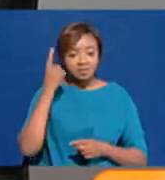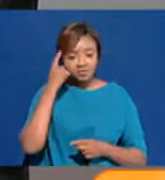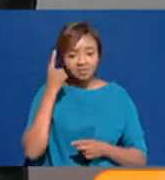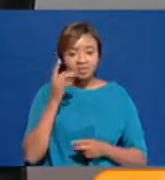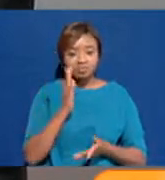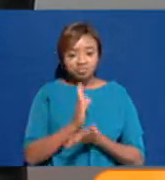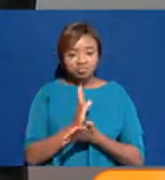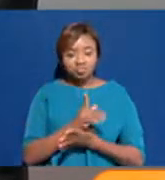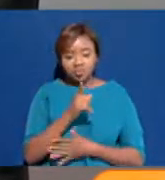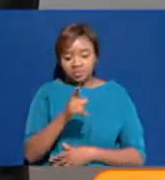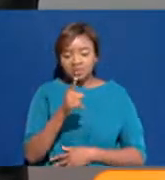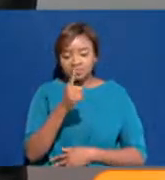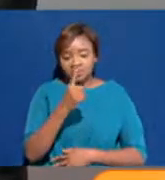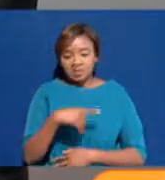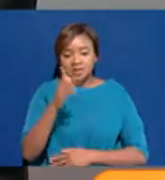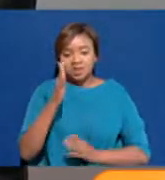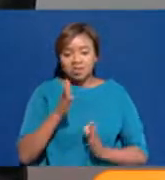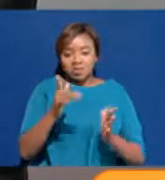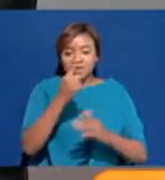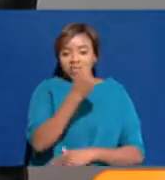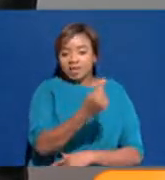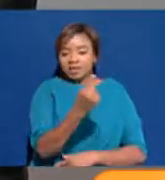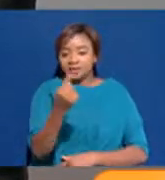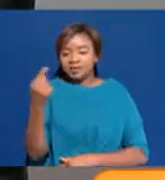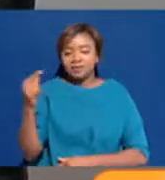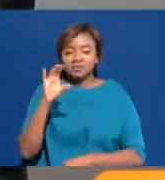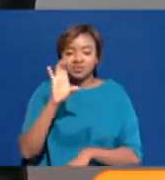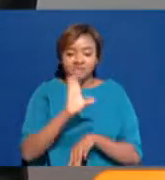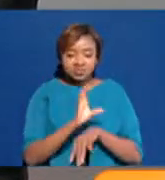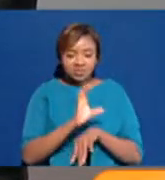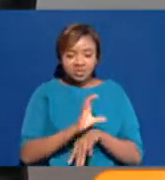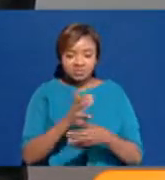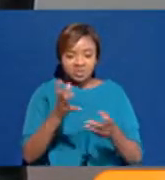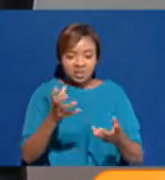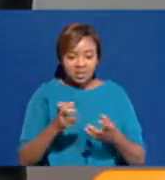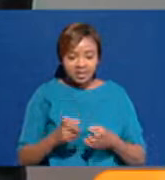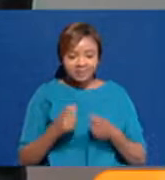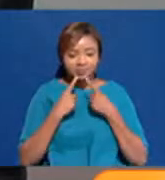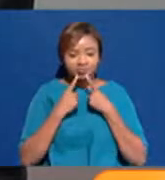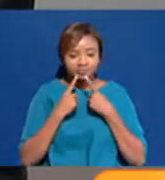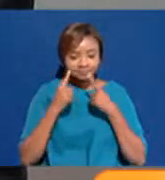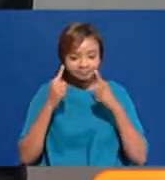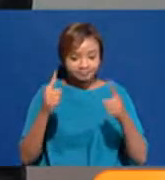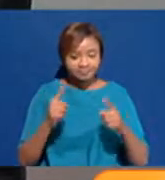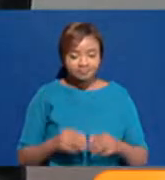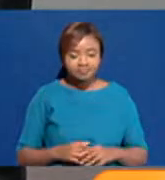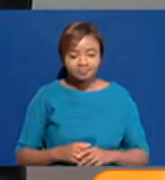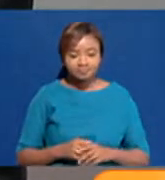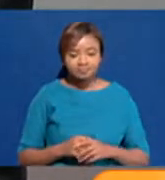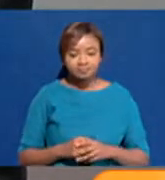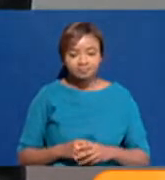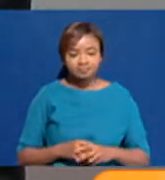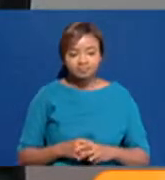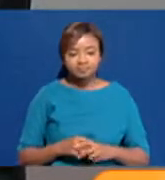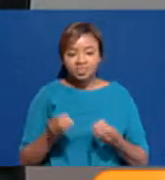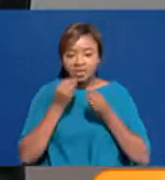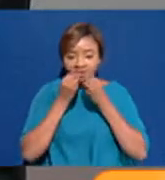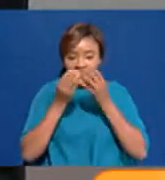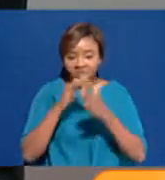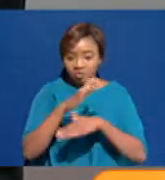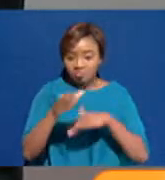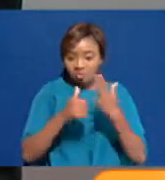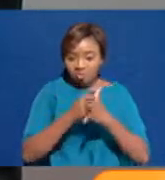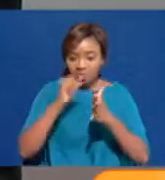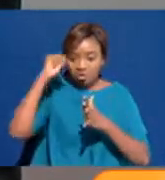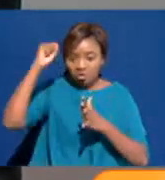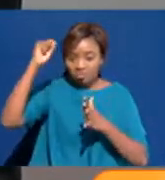that each church should make a decree and let all the politicians know that you